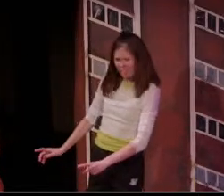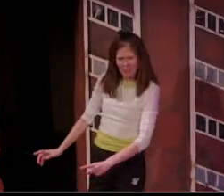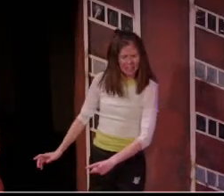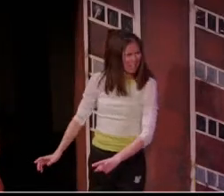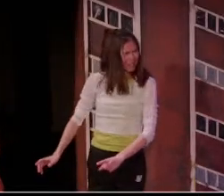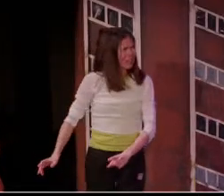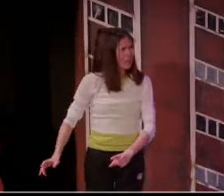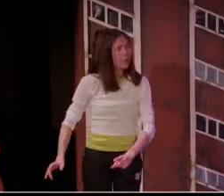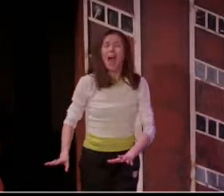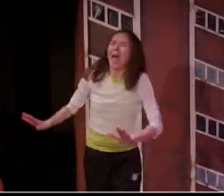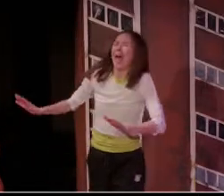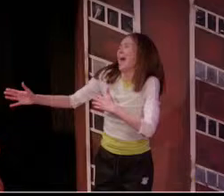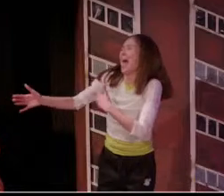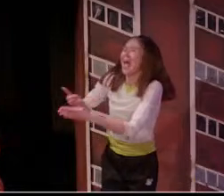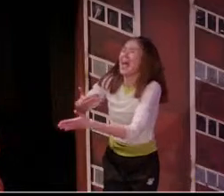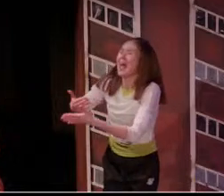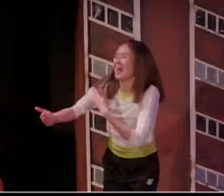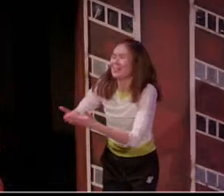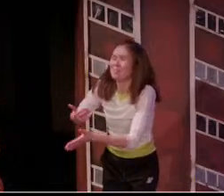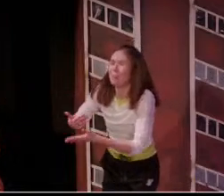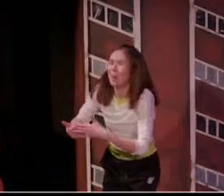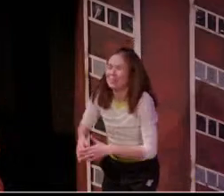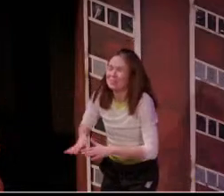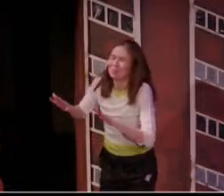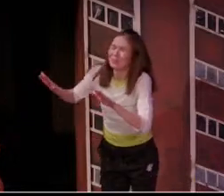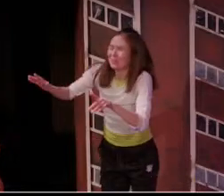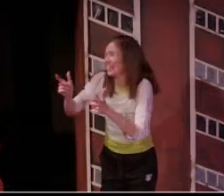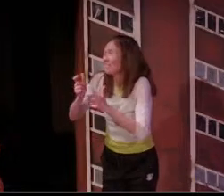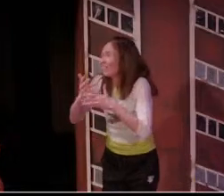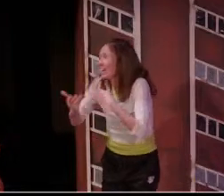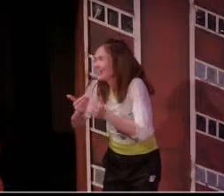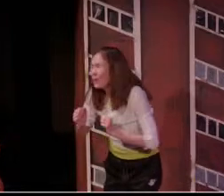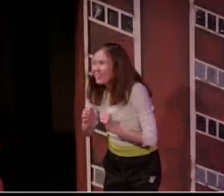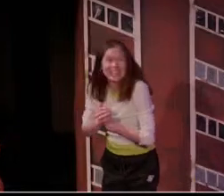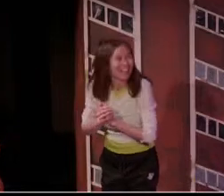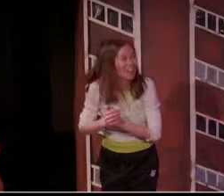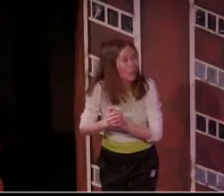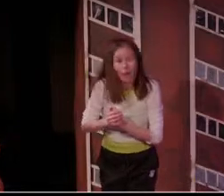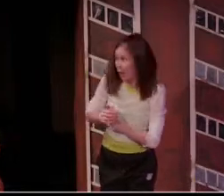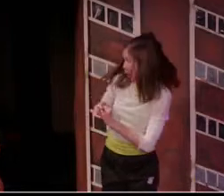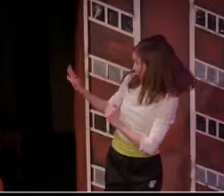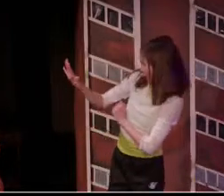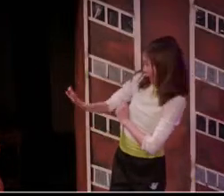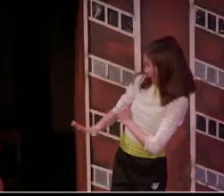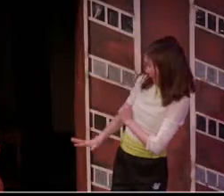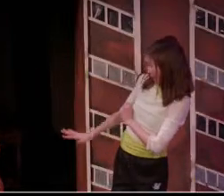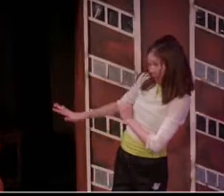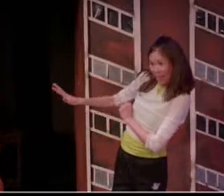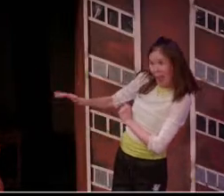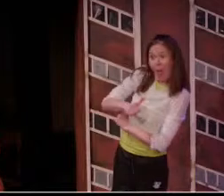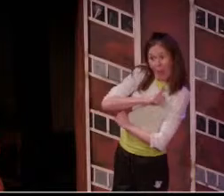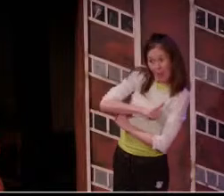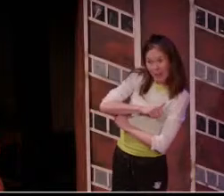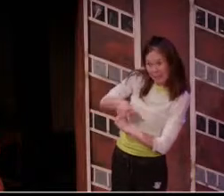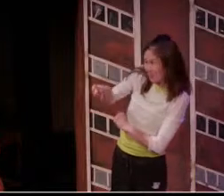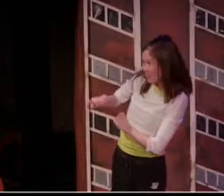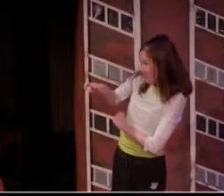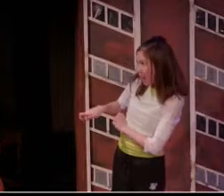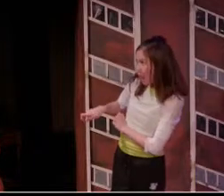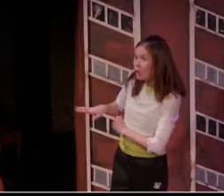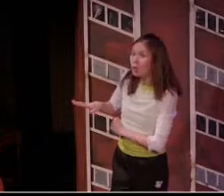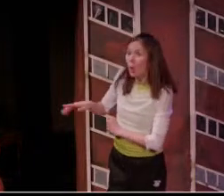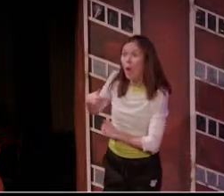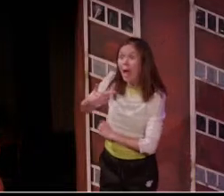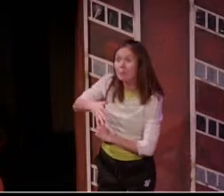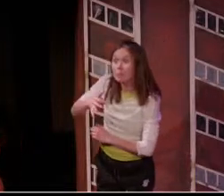these rascals when we can chuckle at their miseries, eh? You seem like good and honest folk, and therefore, if you give me